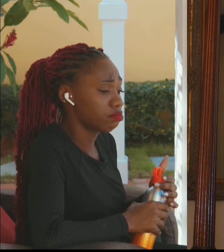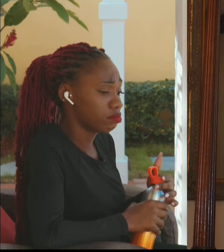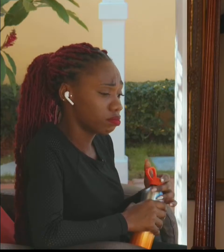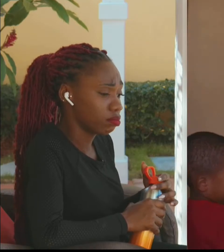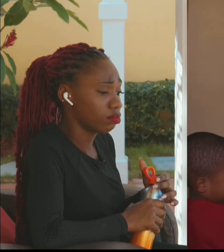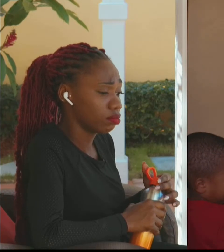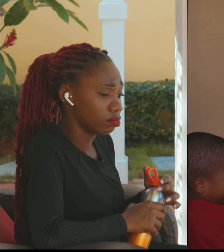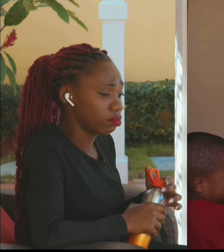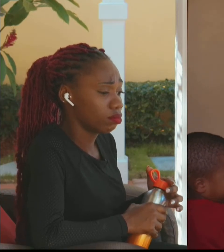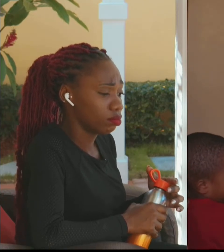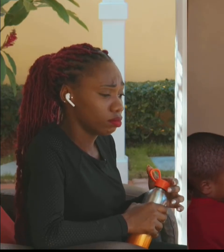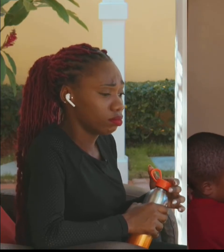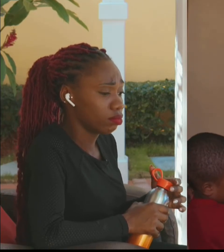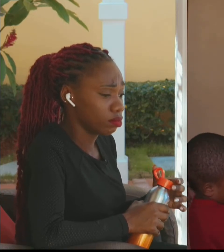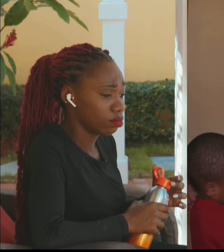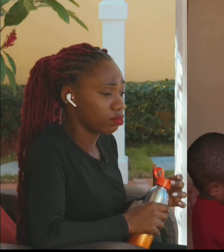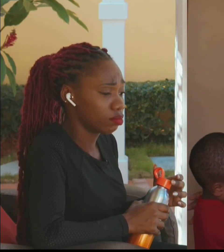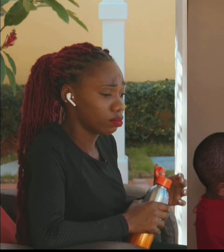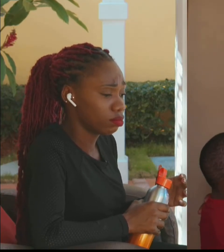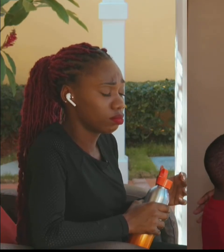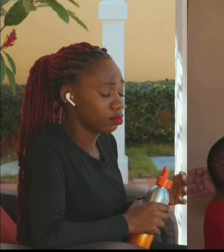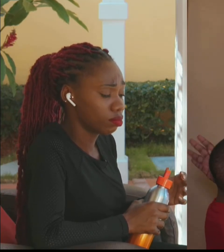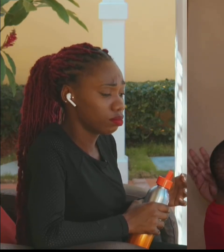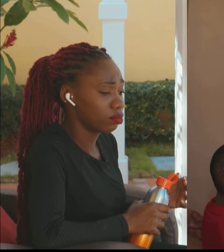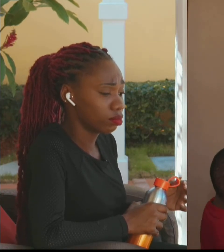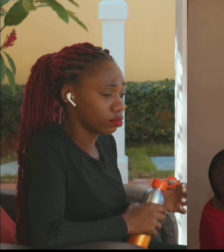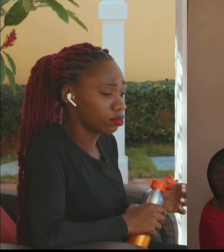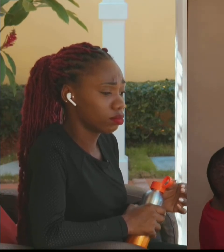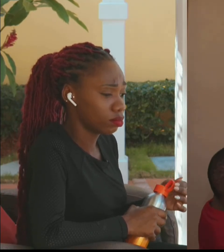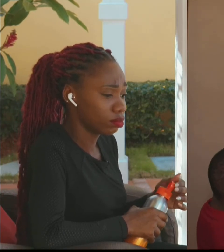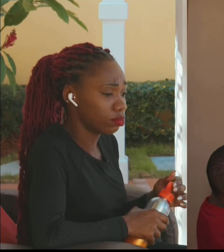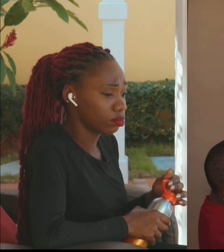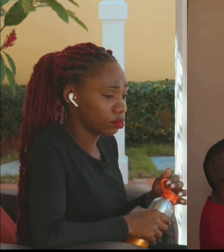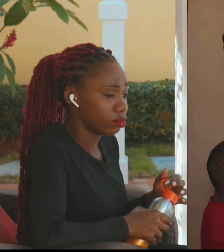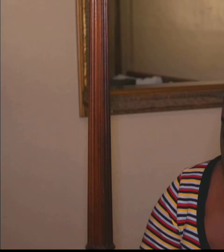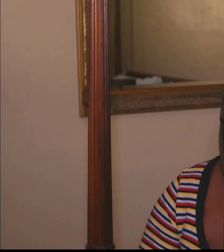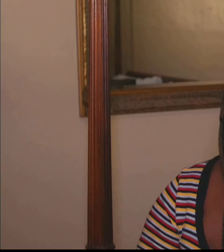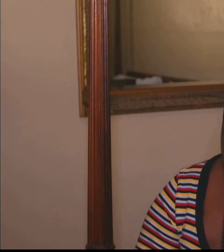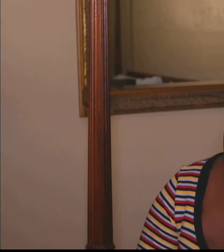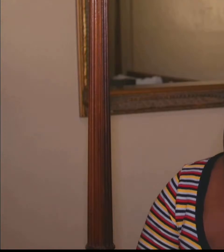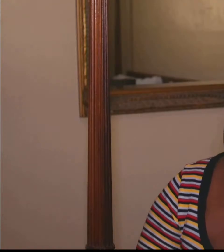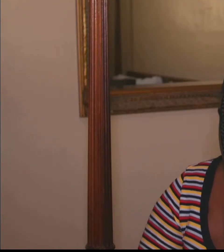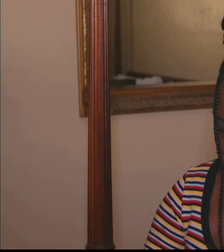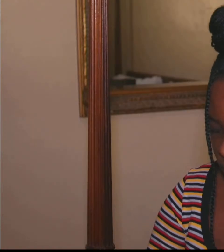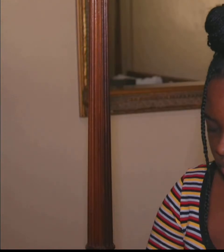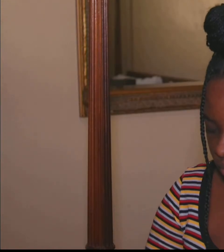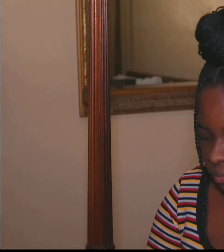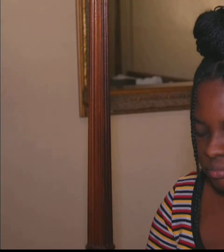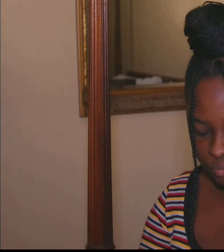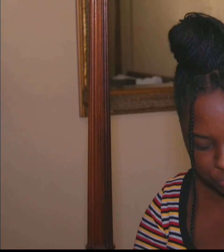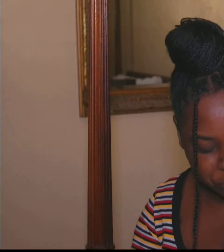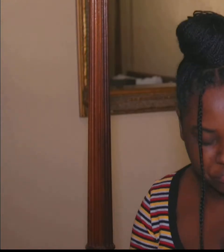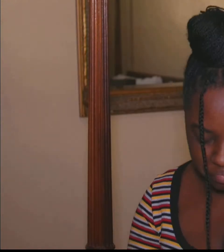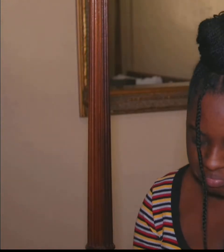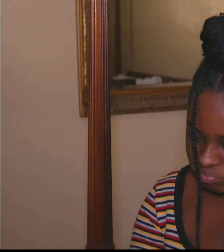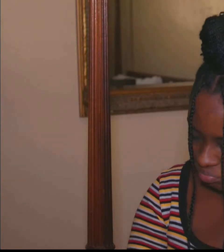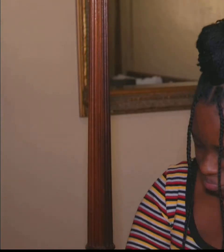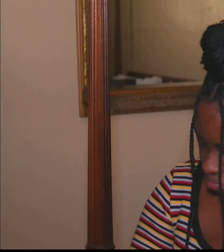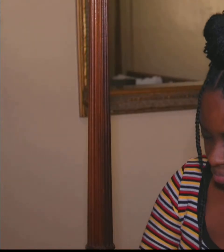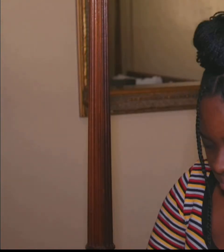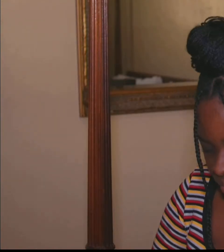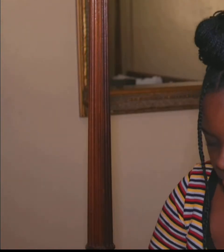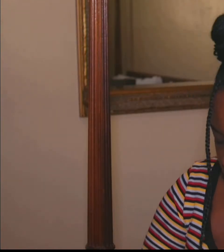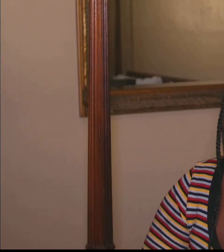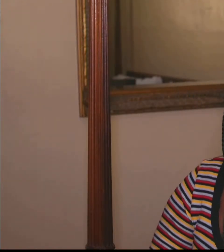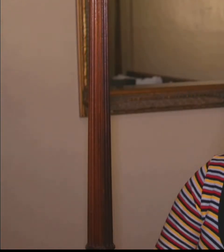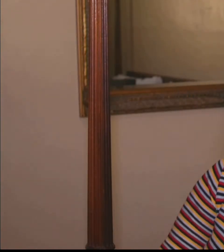and mumps? So these vaccinations for the little ones is the best we could do for them. I'm gonna make that appointment for him because I need him to get up to